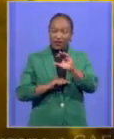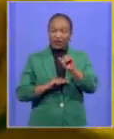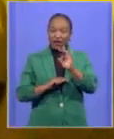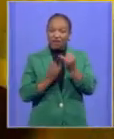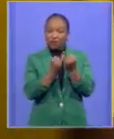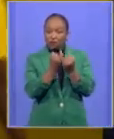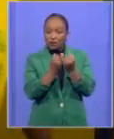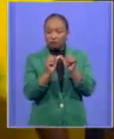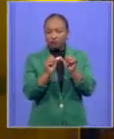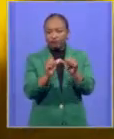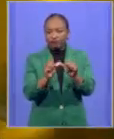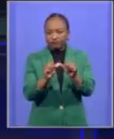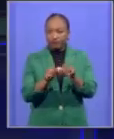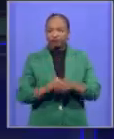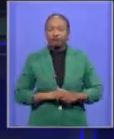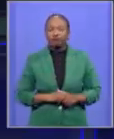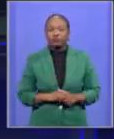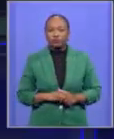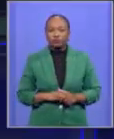pele.